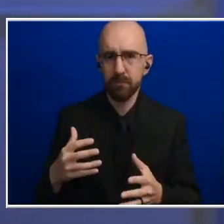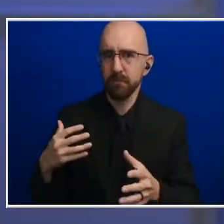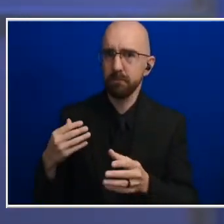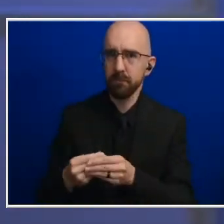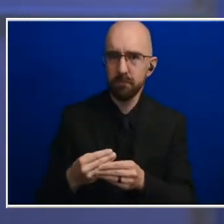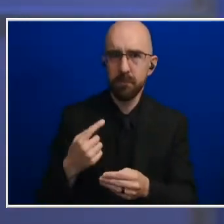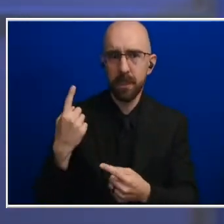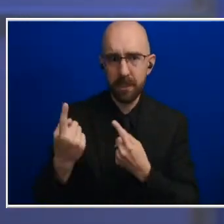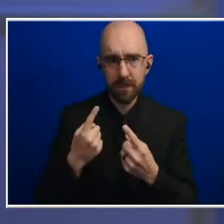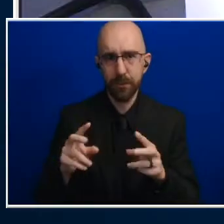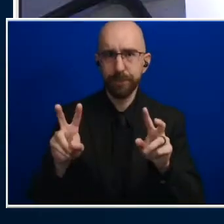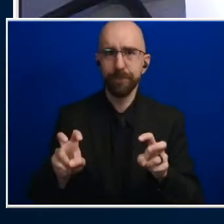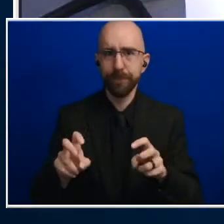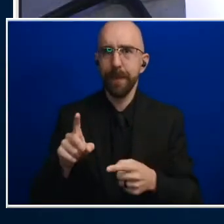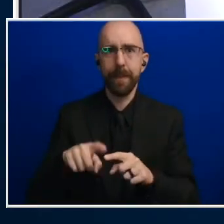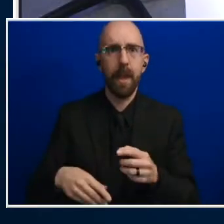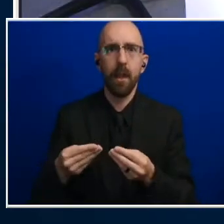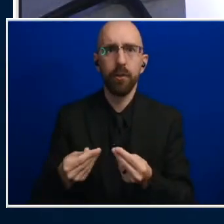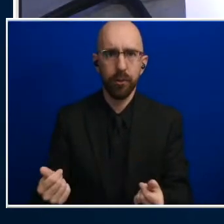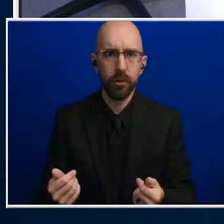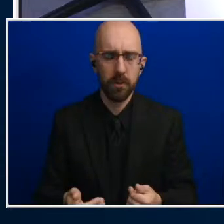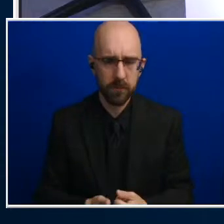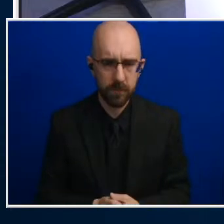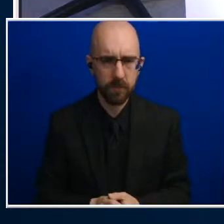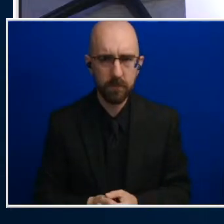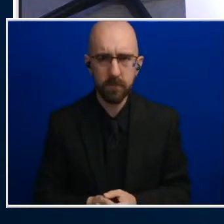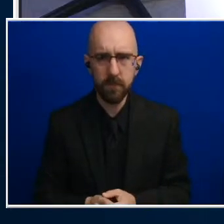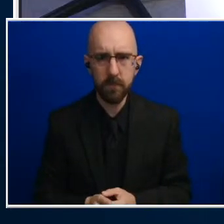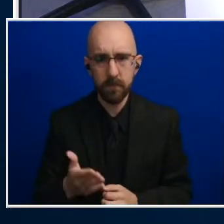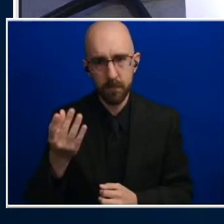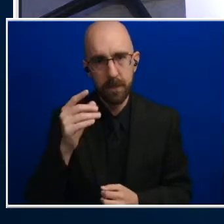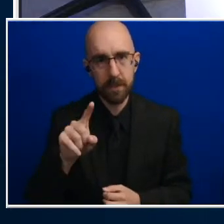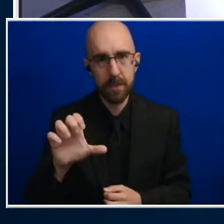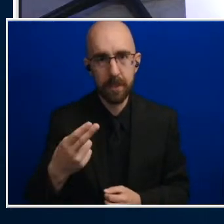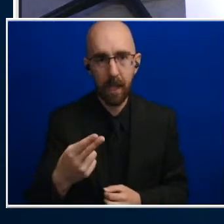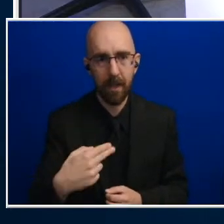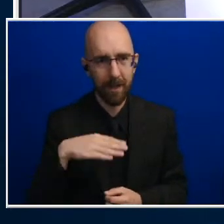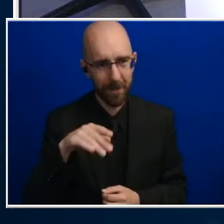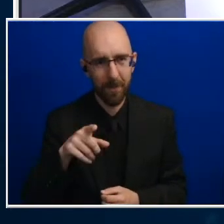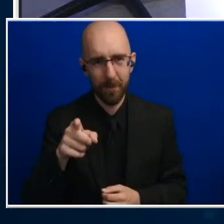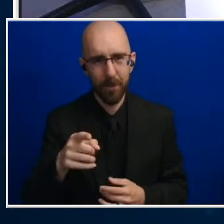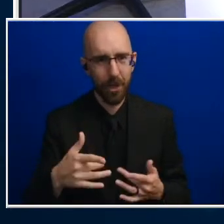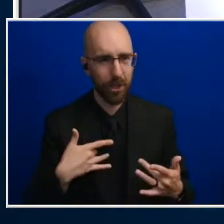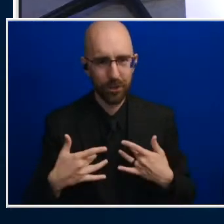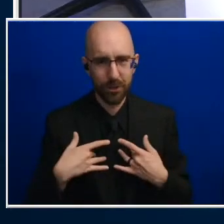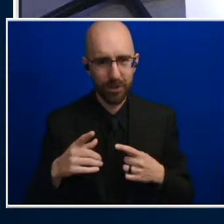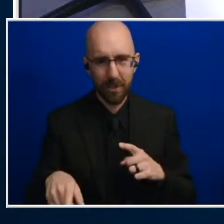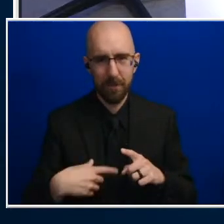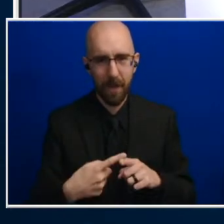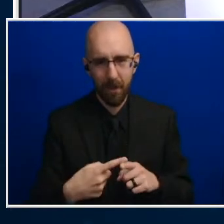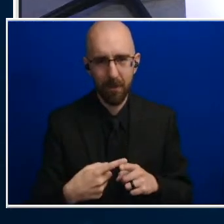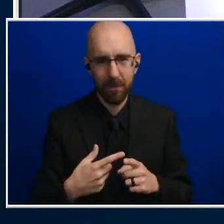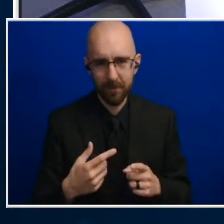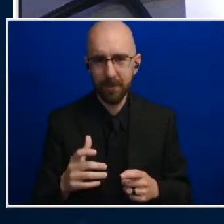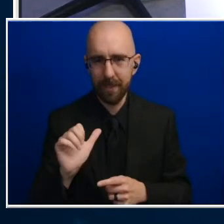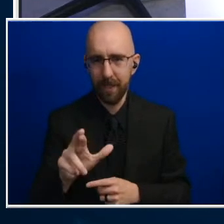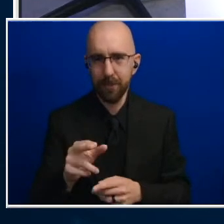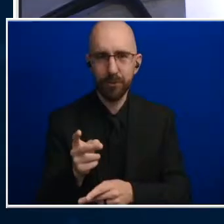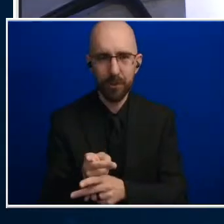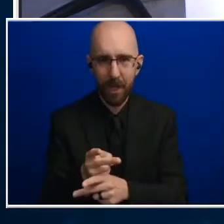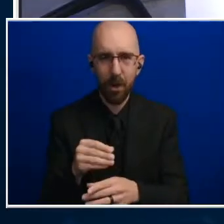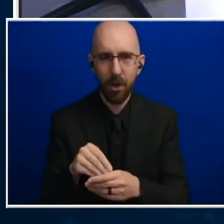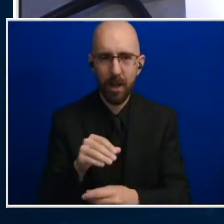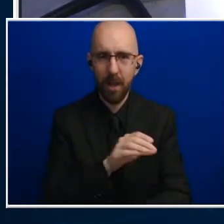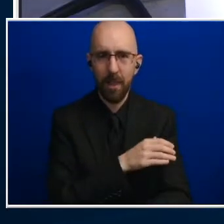incurable. Mm-hmm. What do you think, Zach? I mean, I know you're concerned about cancer care and clinical trials. What's